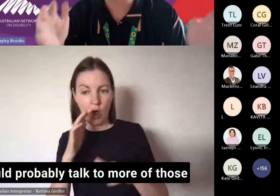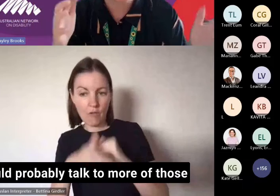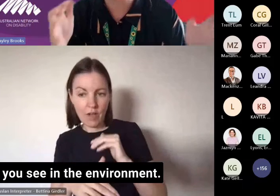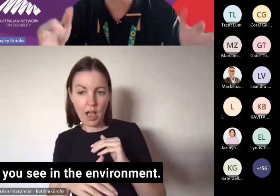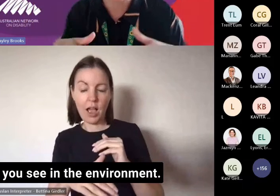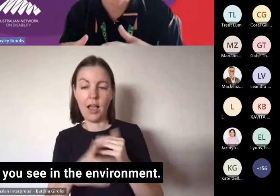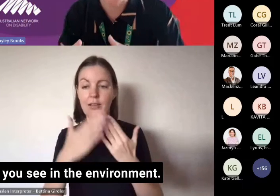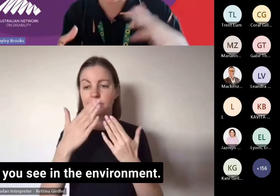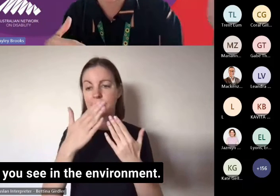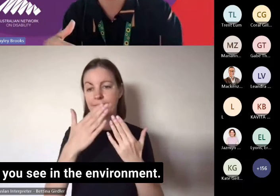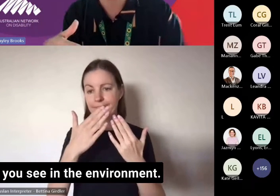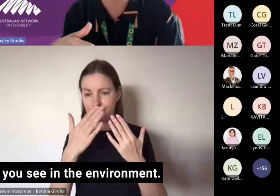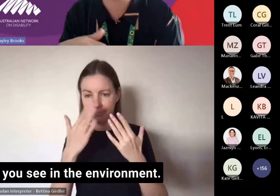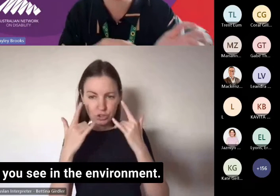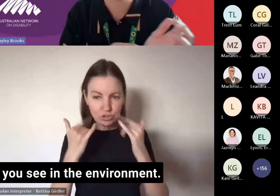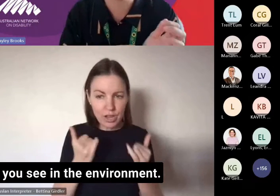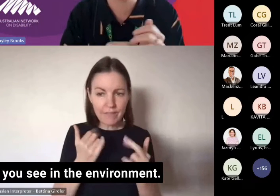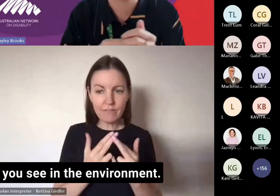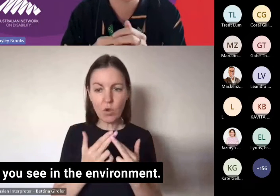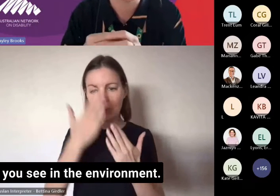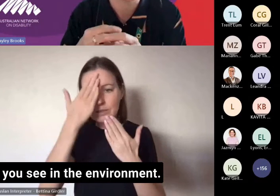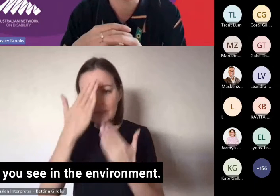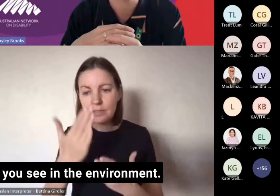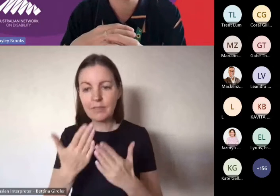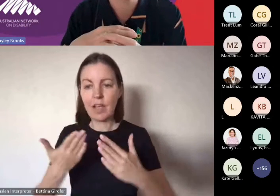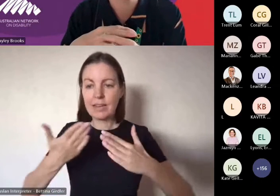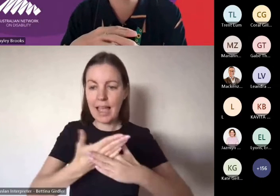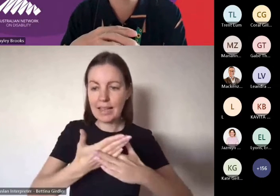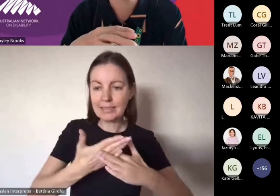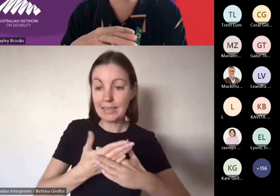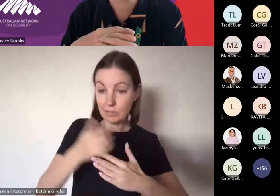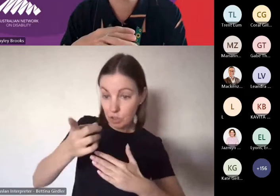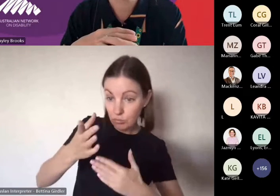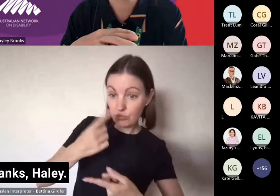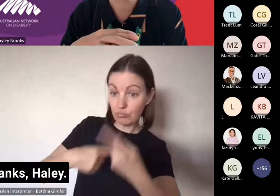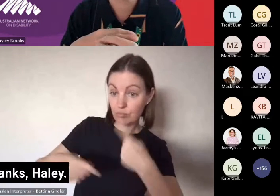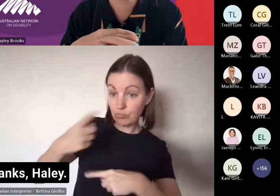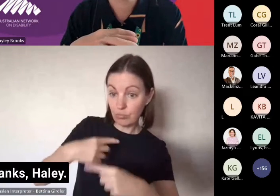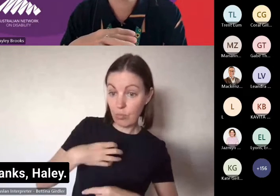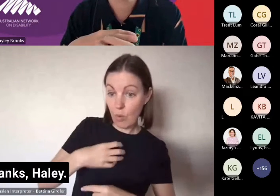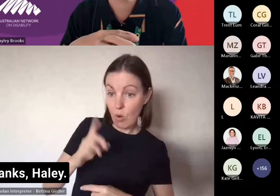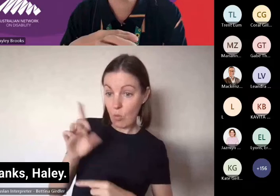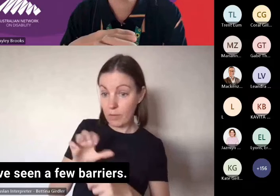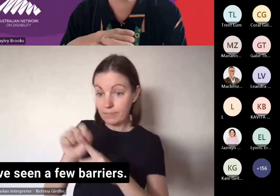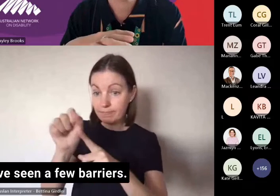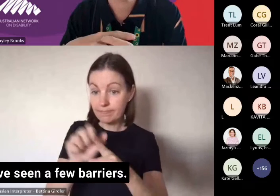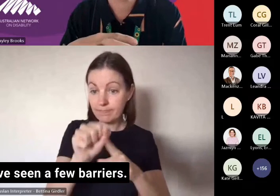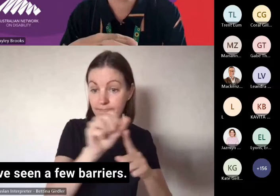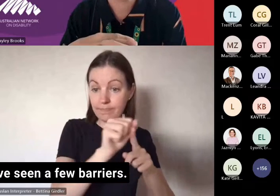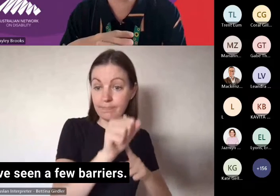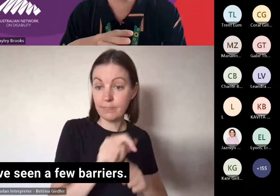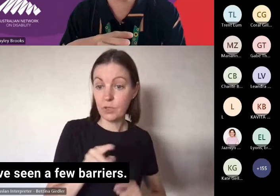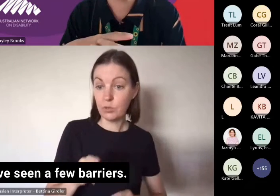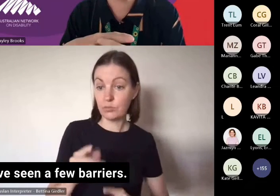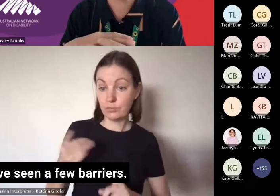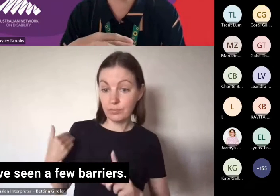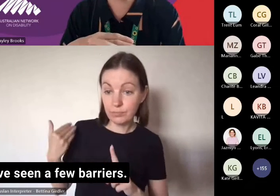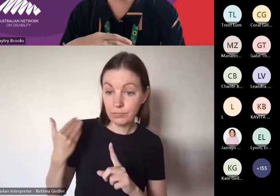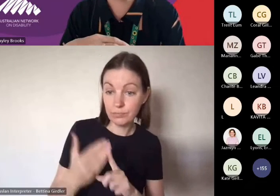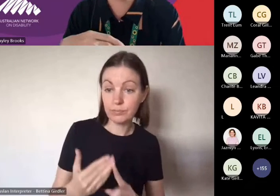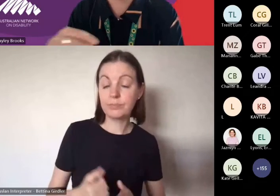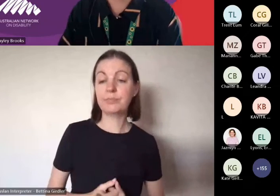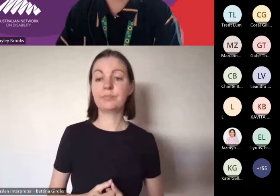of those examples then that you see in the environment. Thanks, Hayley. Look, yeah, I've seen a few